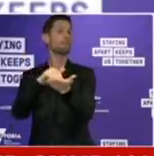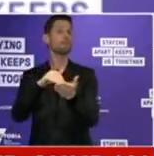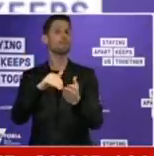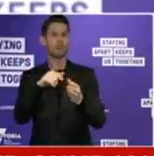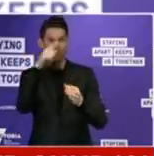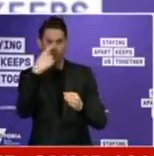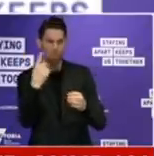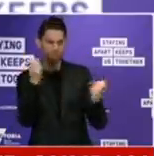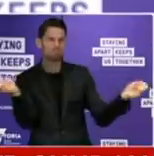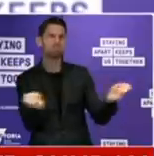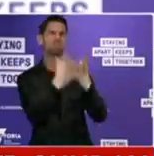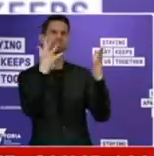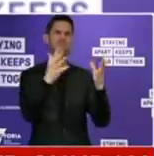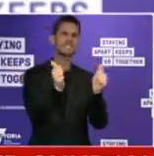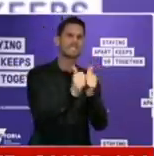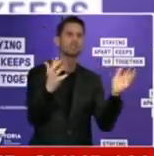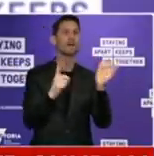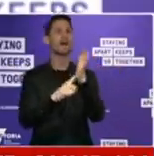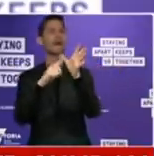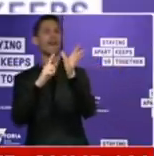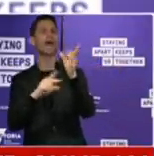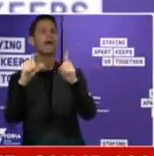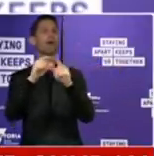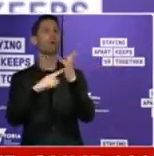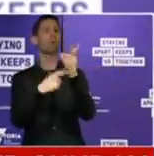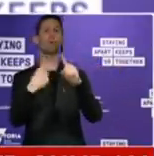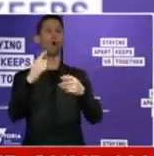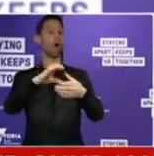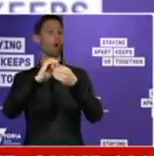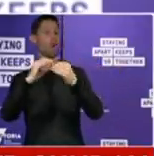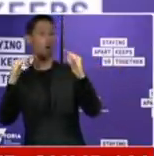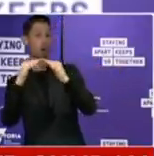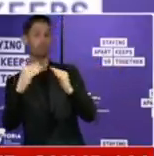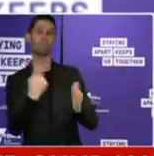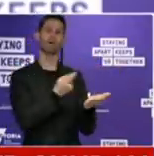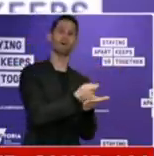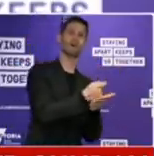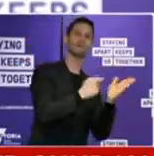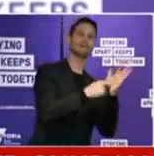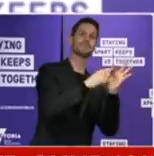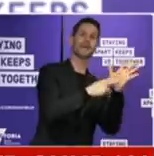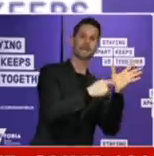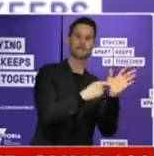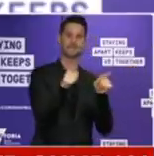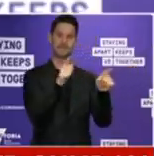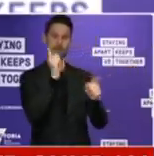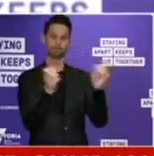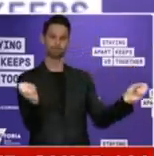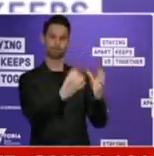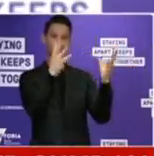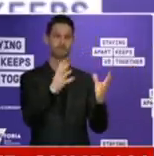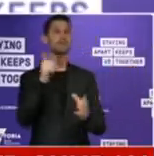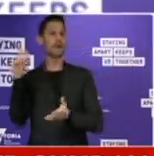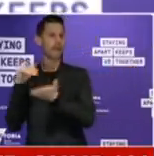negotiate arrangements that reflect the changed circumstances that the community is confronting in the current environment. It means that the